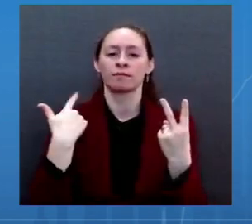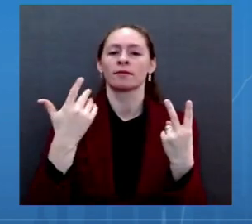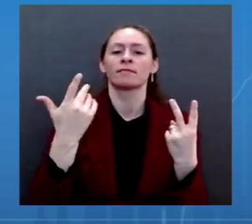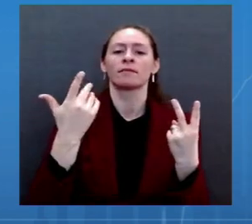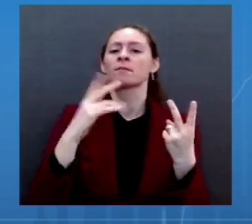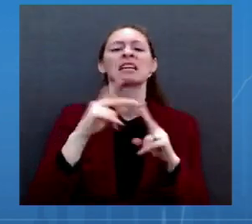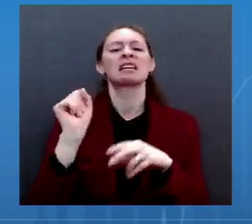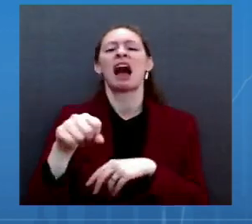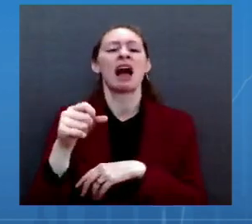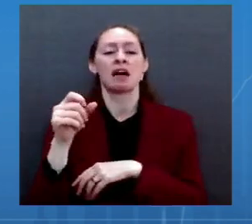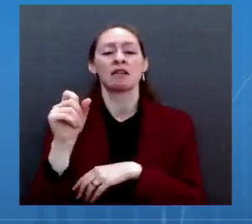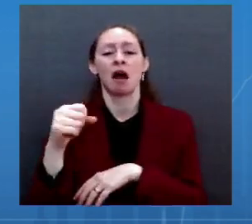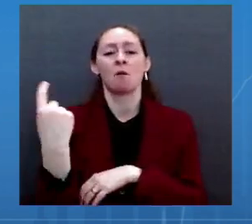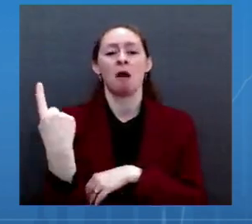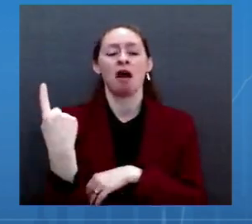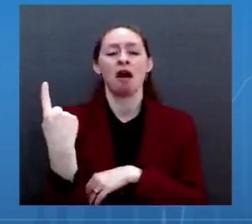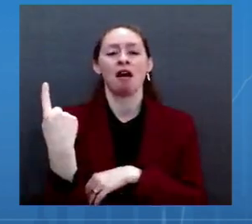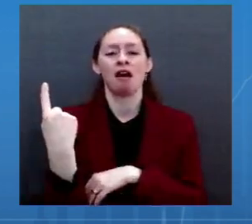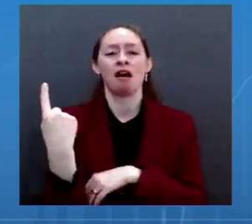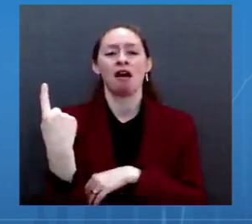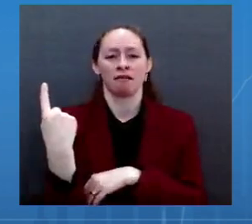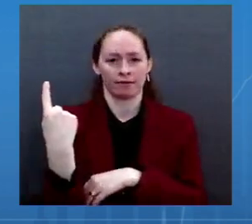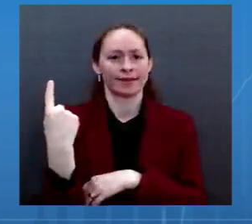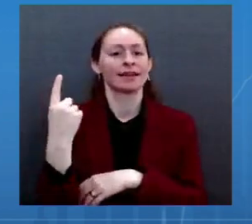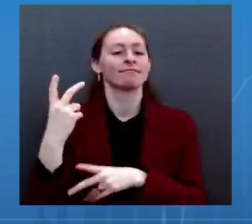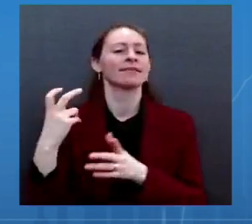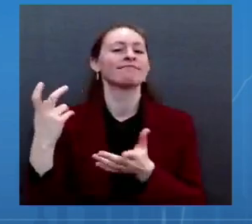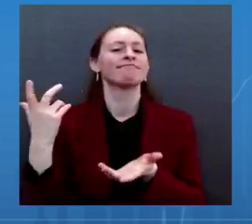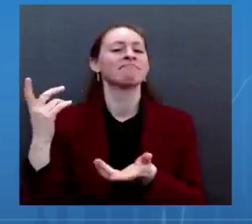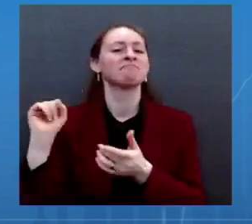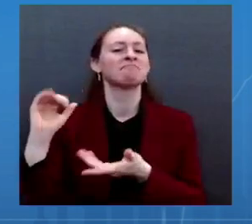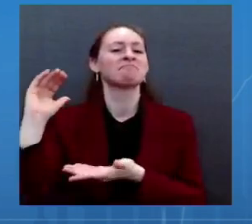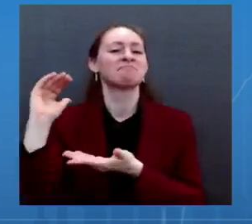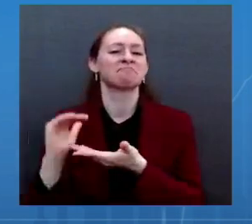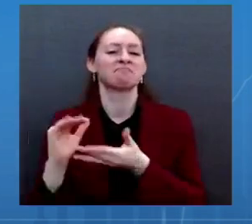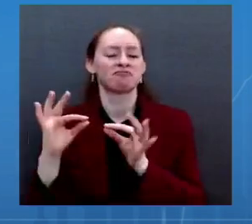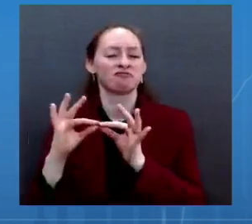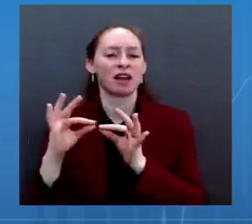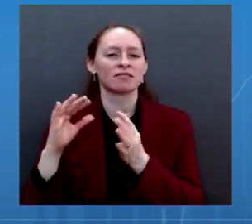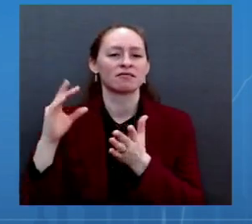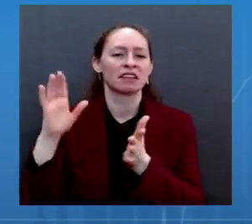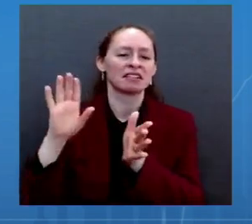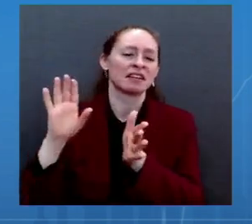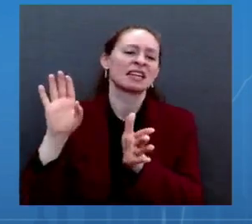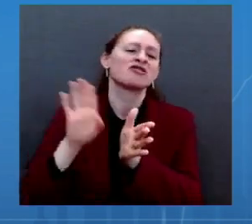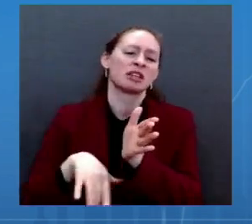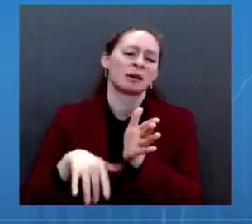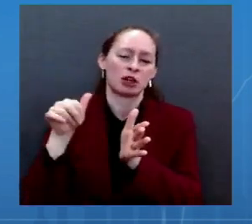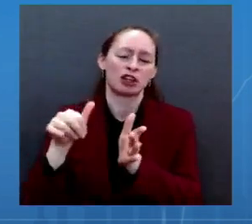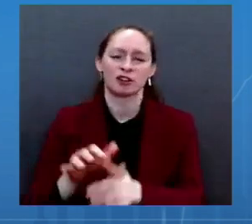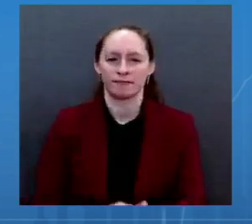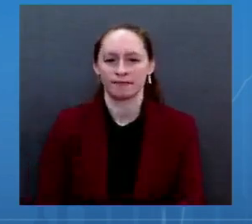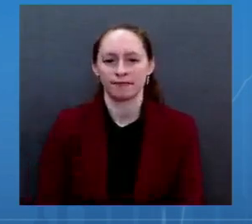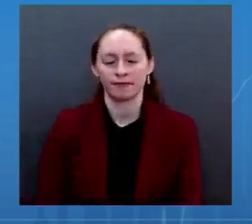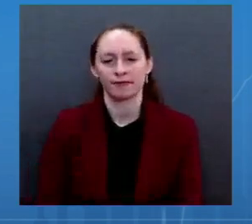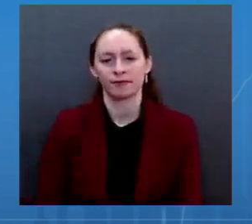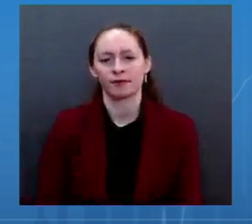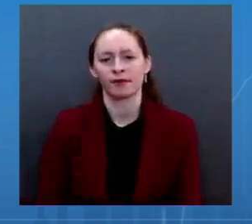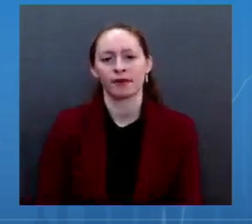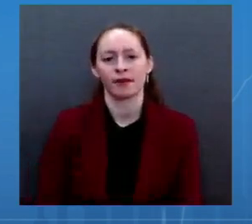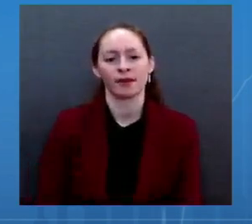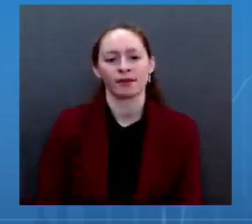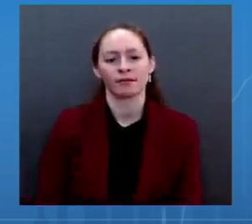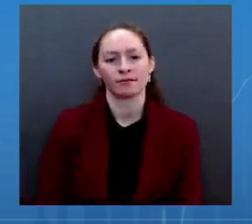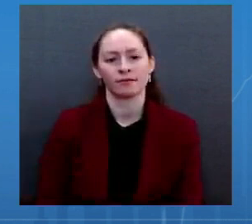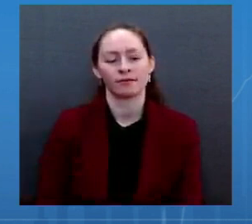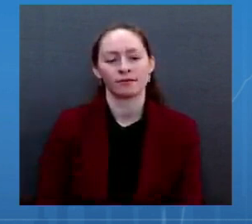each day. As you said, Americans will start to get reimbursed by insurance, and so we can expect that those tests